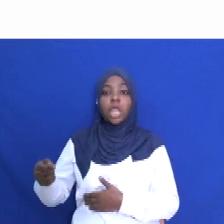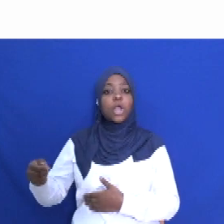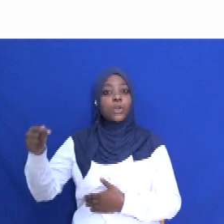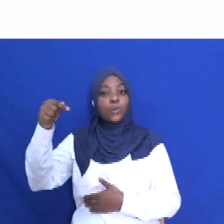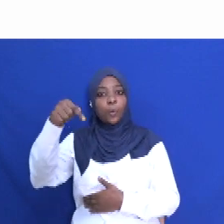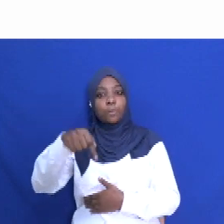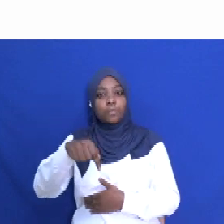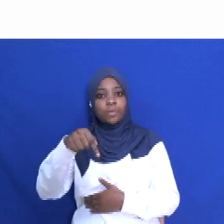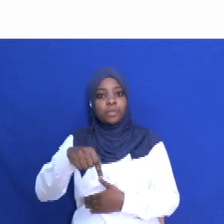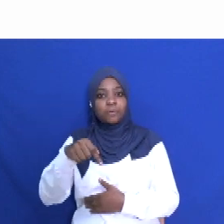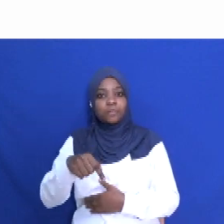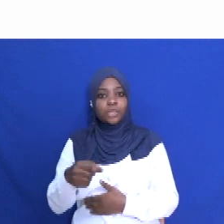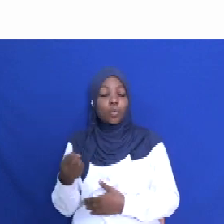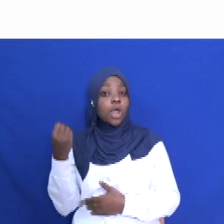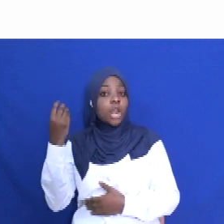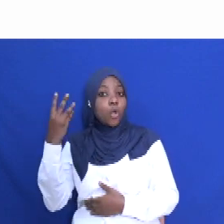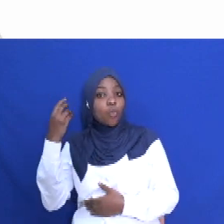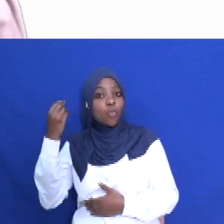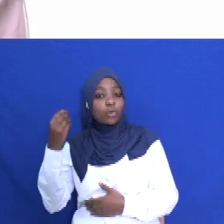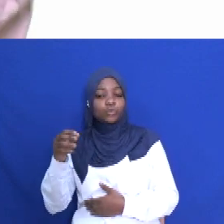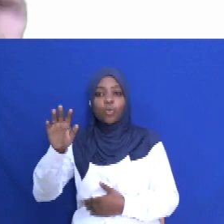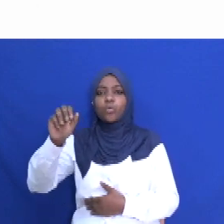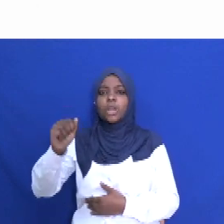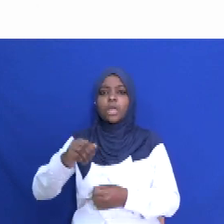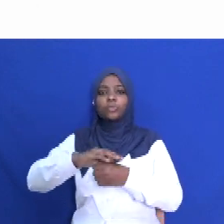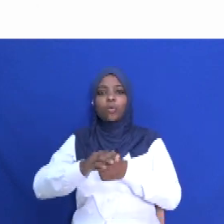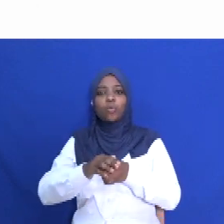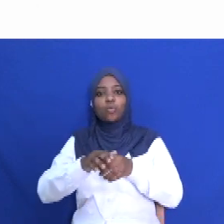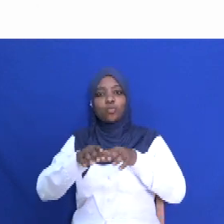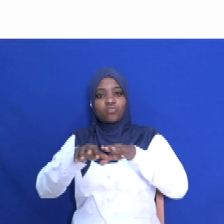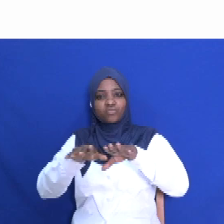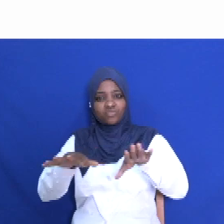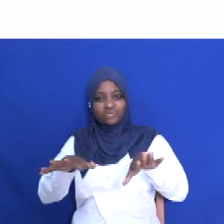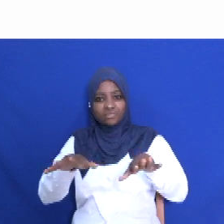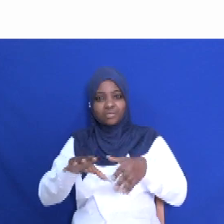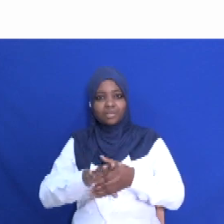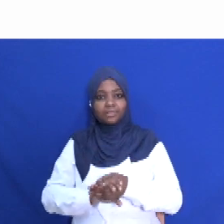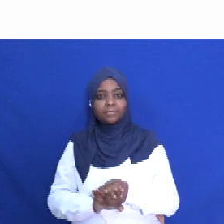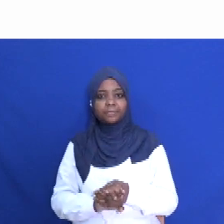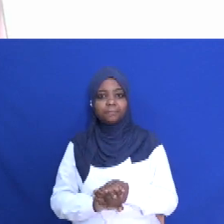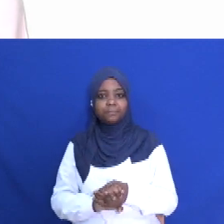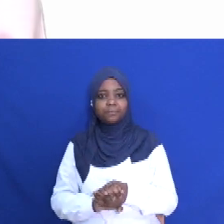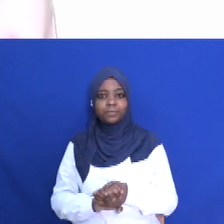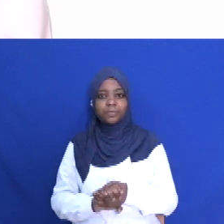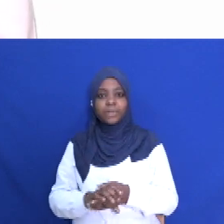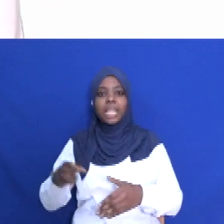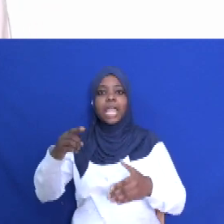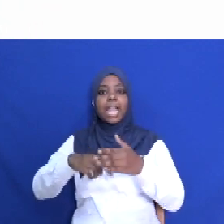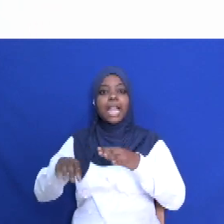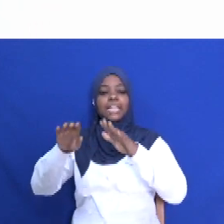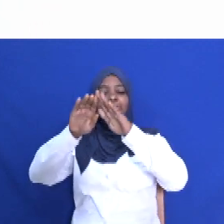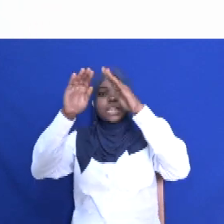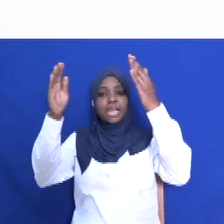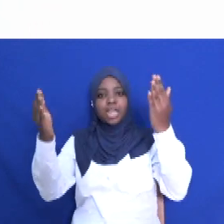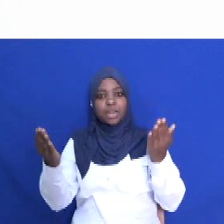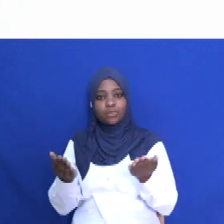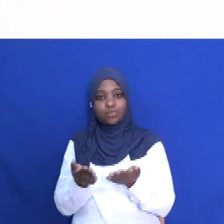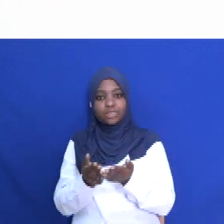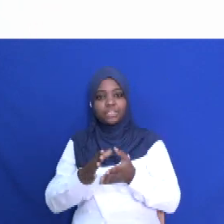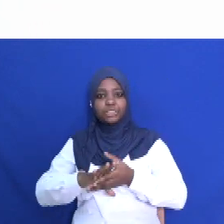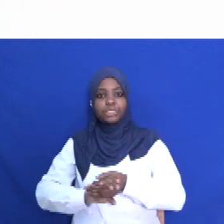COVID-19. Yeah. All the world have this disease. So